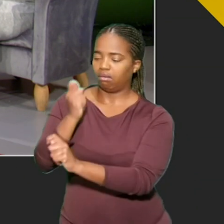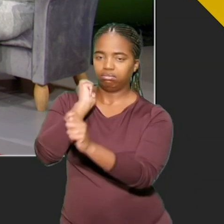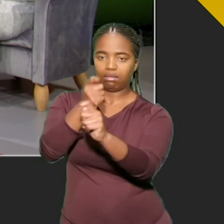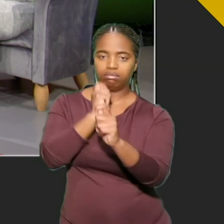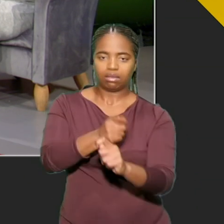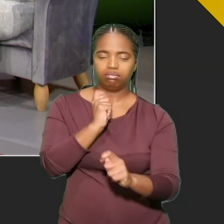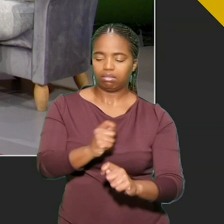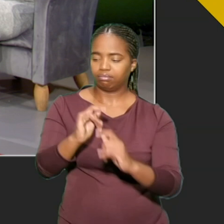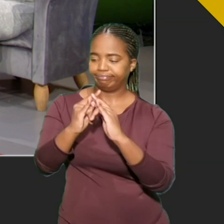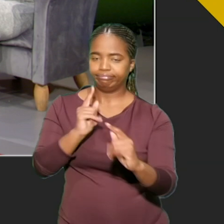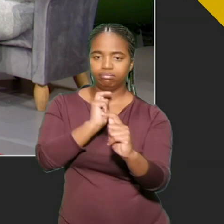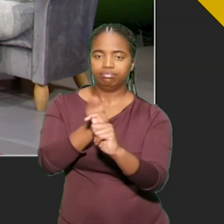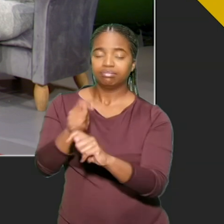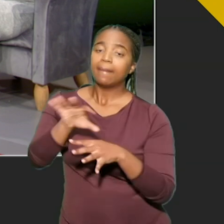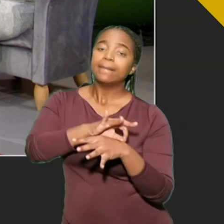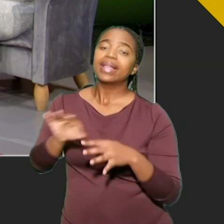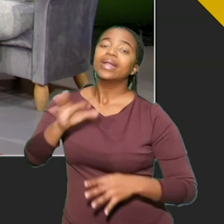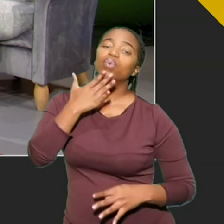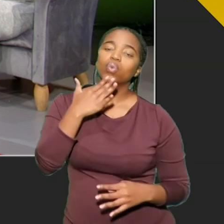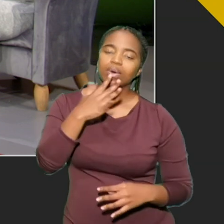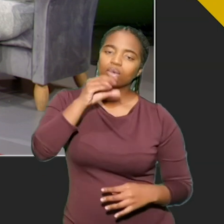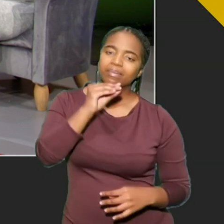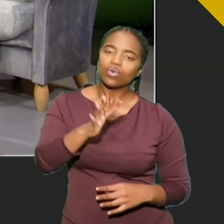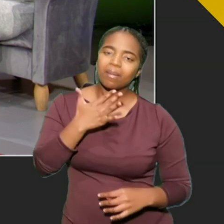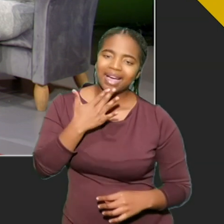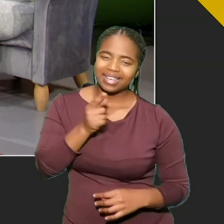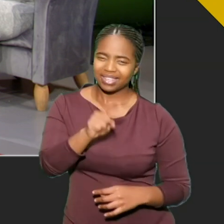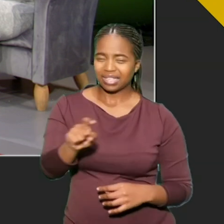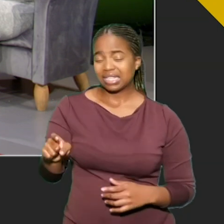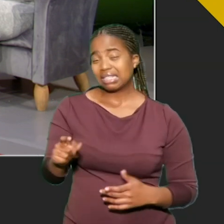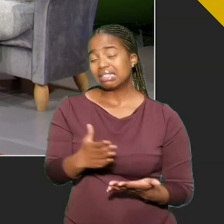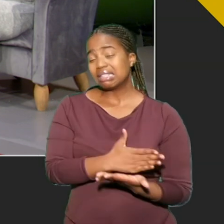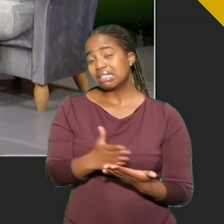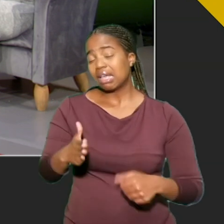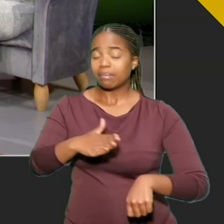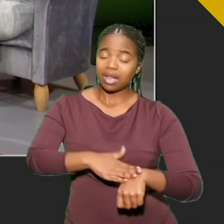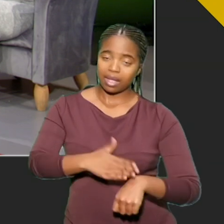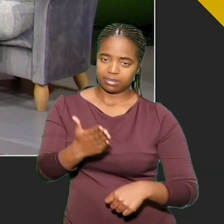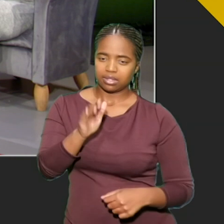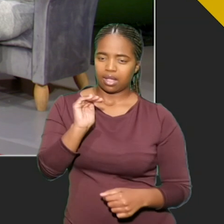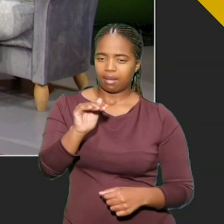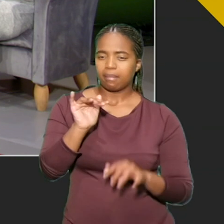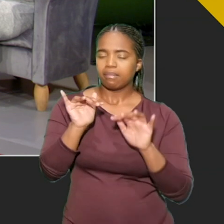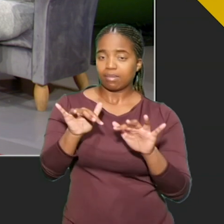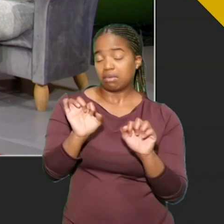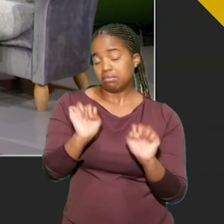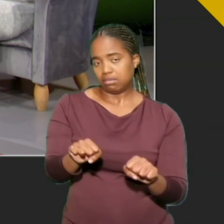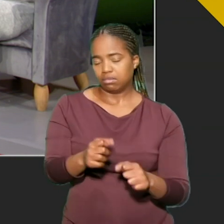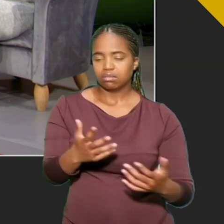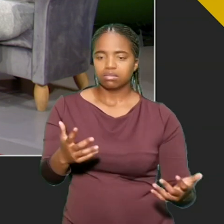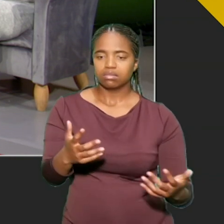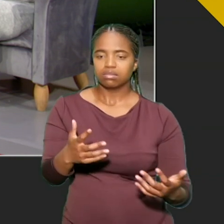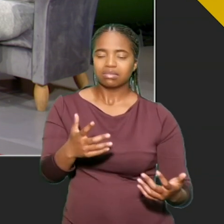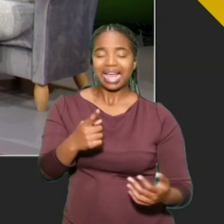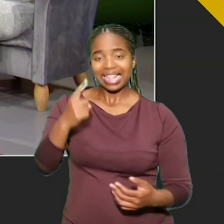camp. 100%. What planning was there? Who did they speak to? You know, so people sometimes, I think, and I'm obviously Kitlala devil's advocate right now, but